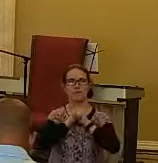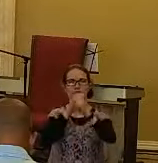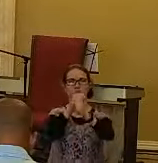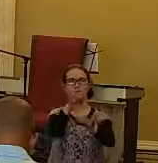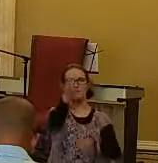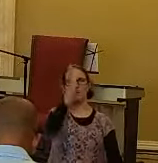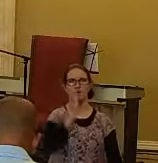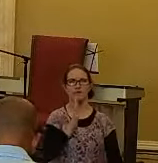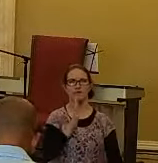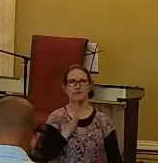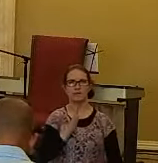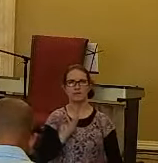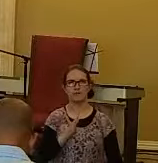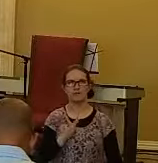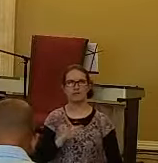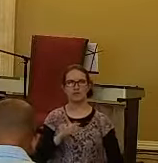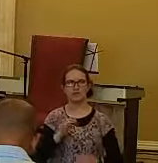God.